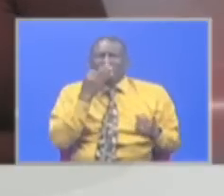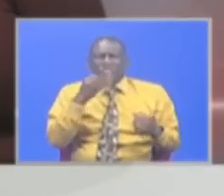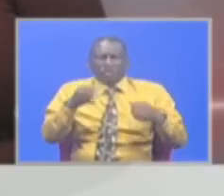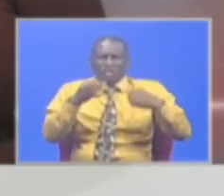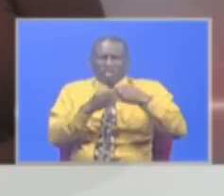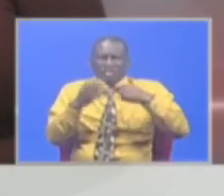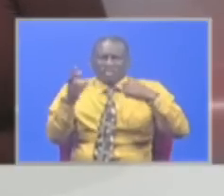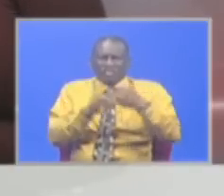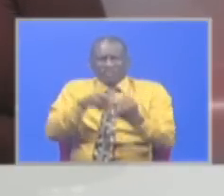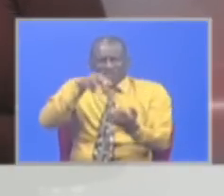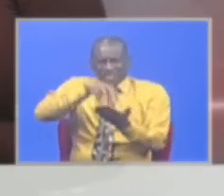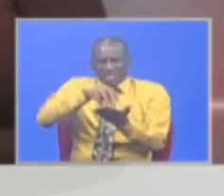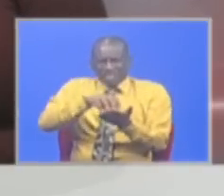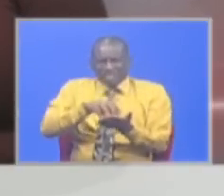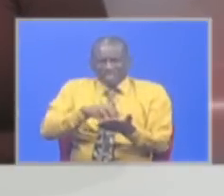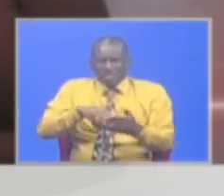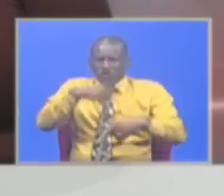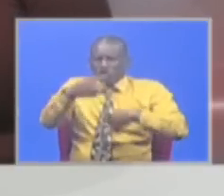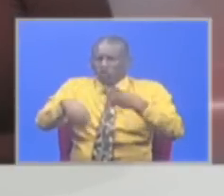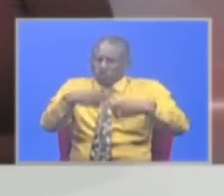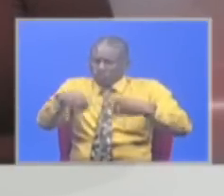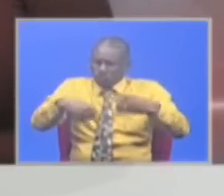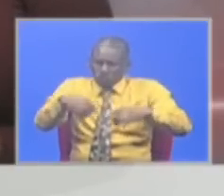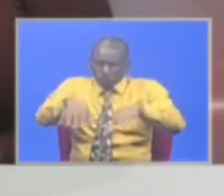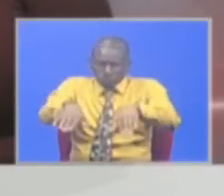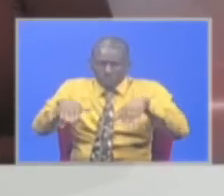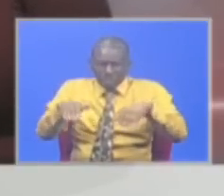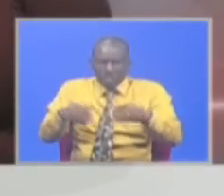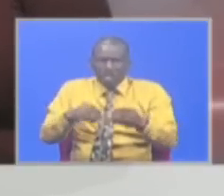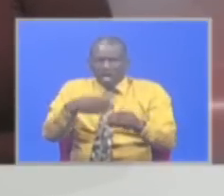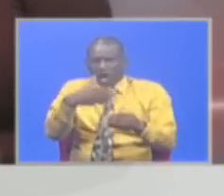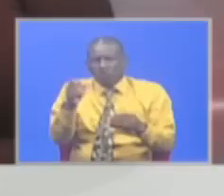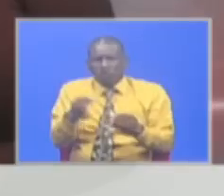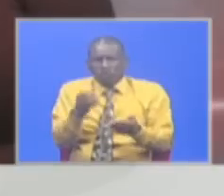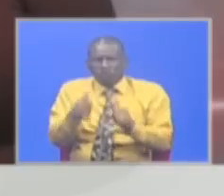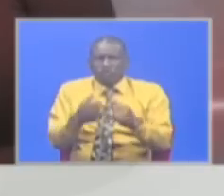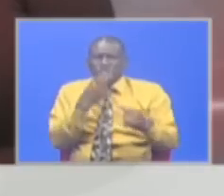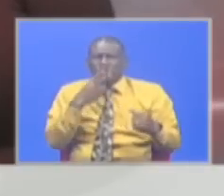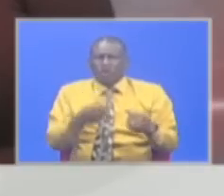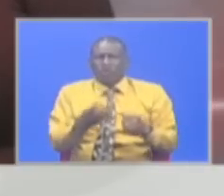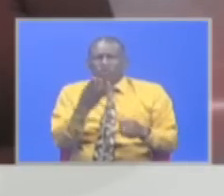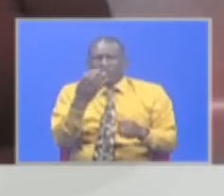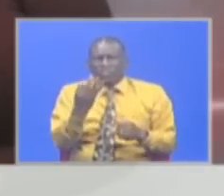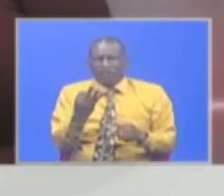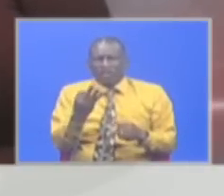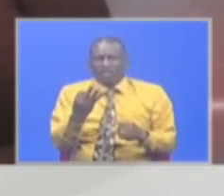437,387 cases remain pending, out of which a total of